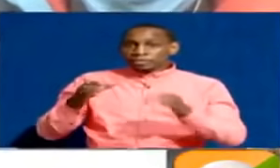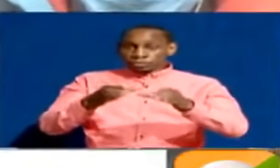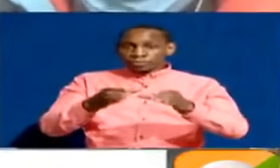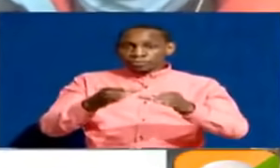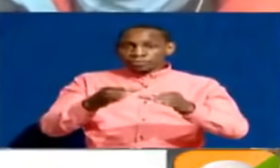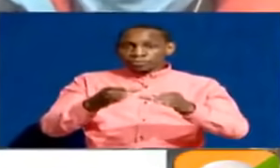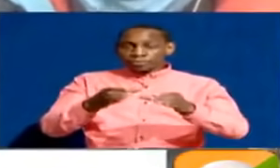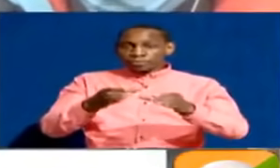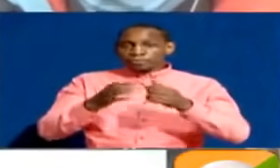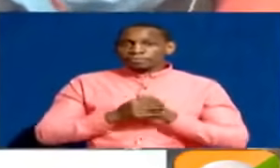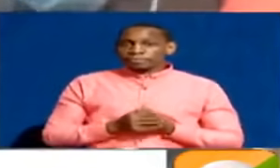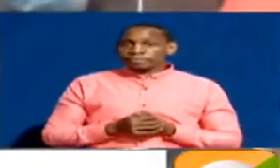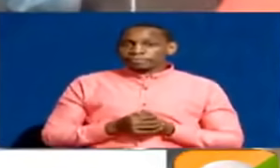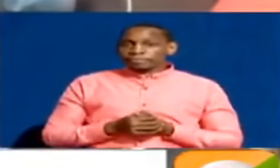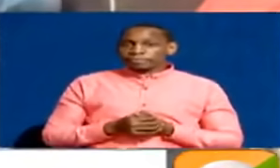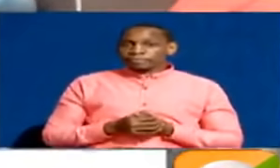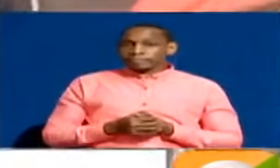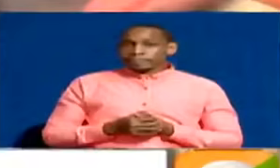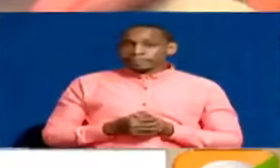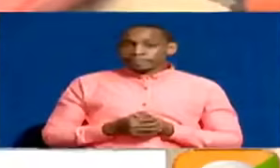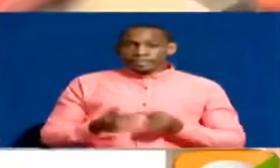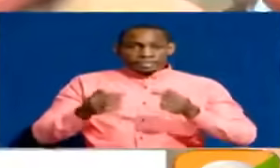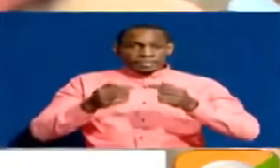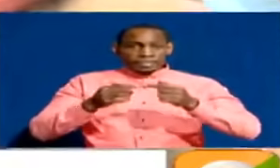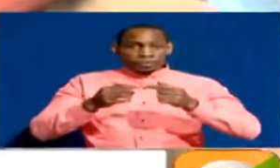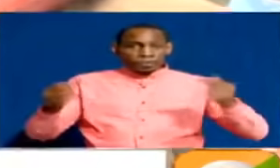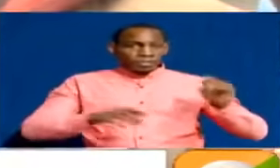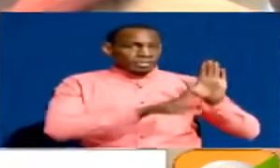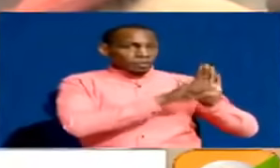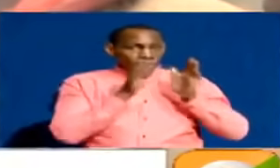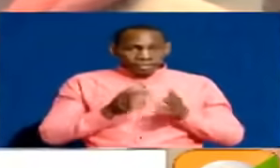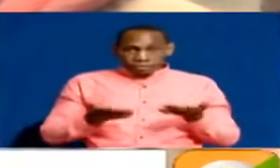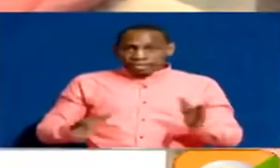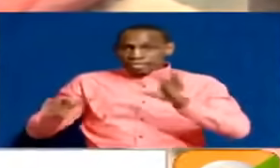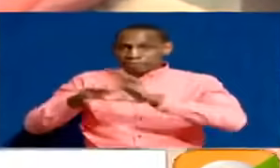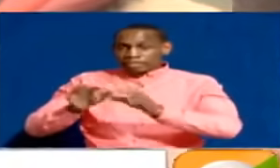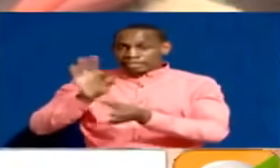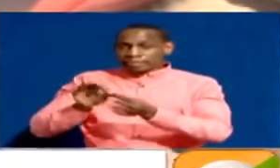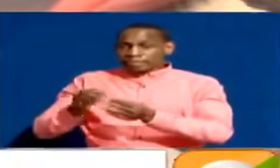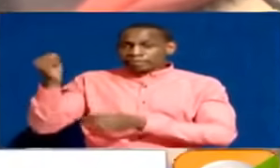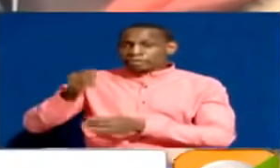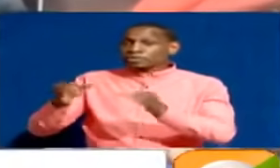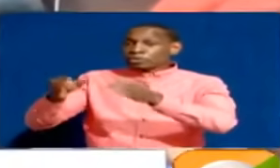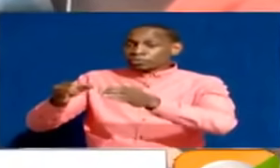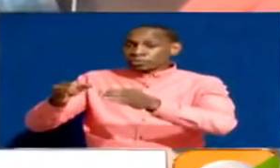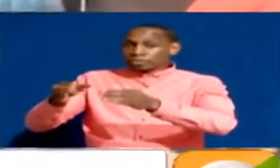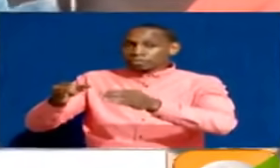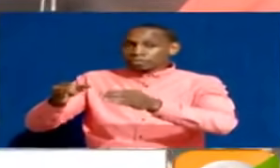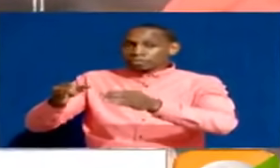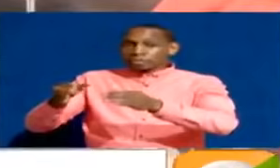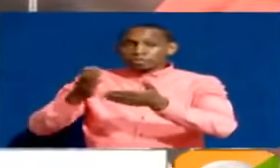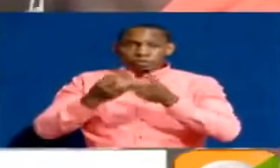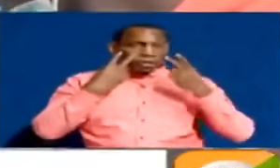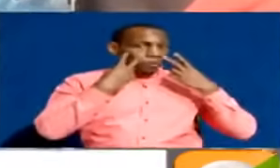parties. It is against the law for any person who belongs to a particular political party to